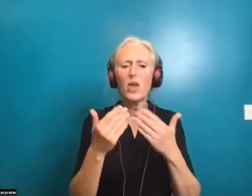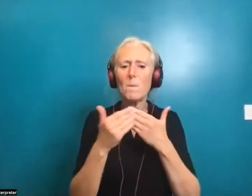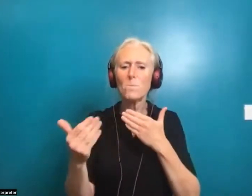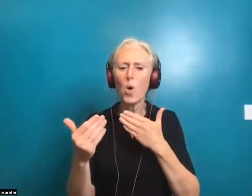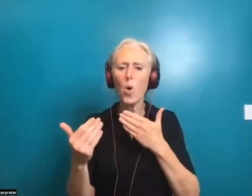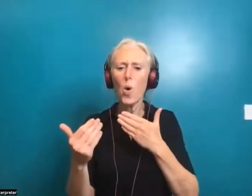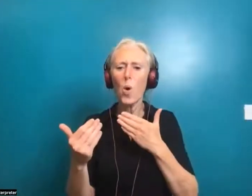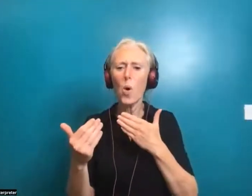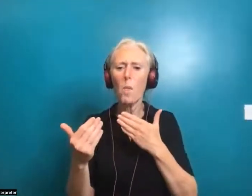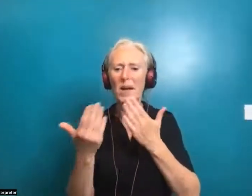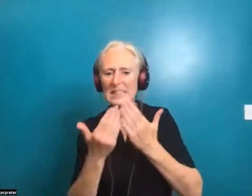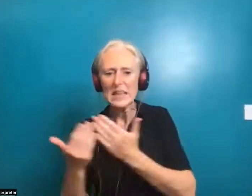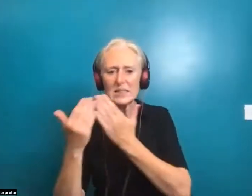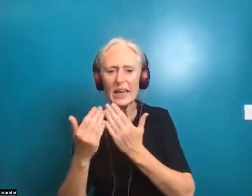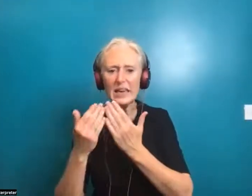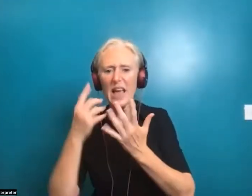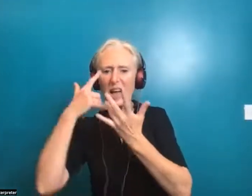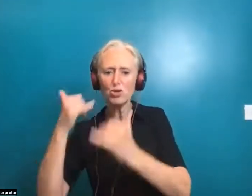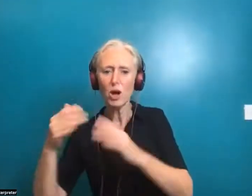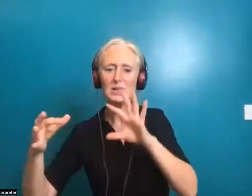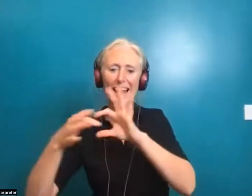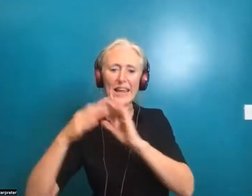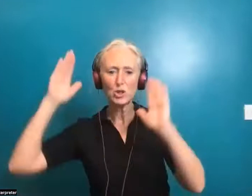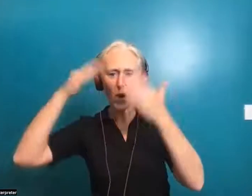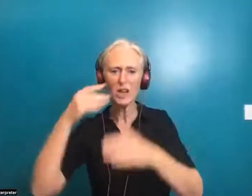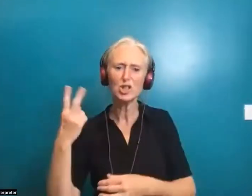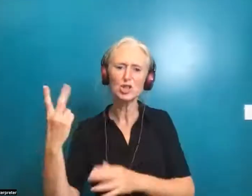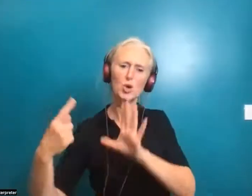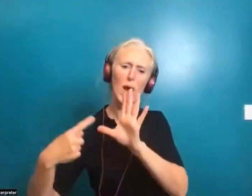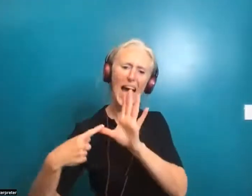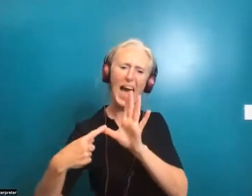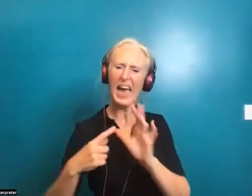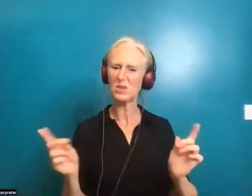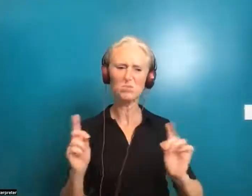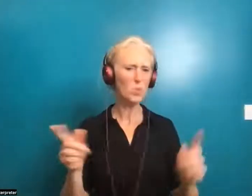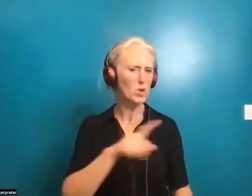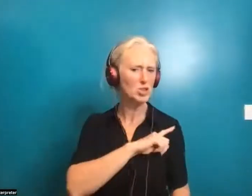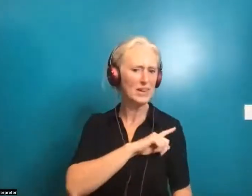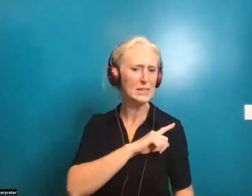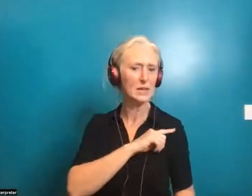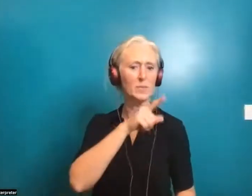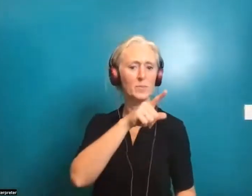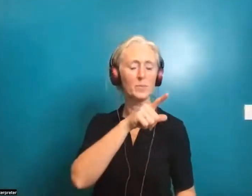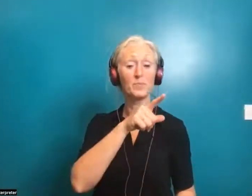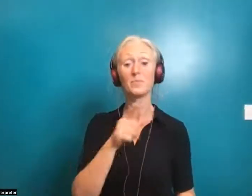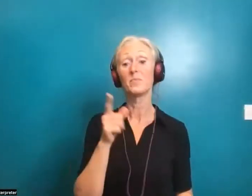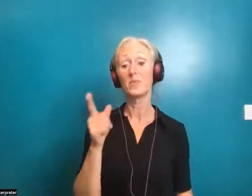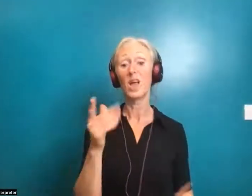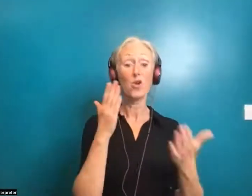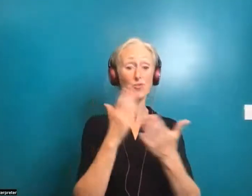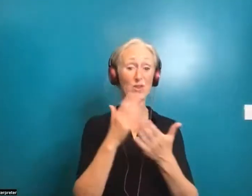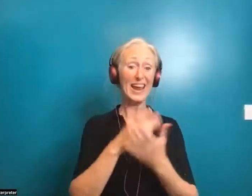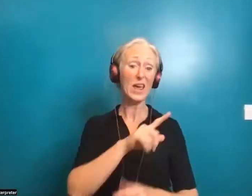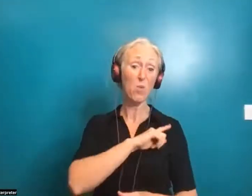studies and trials based on USH2A. Is there a reason for this? Mainly because it's the most commonest gene that